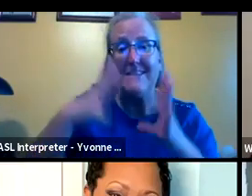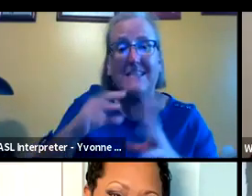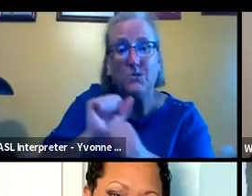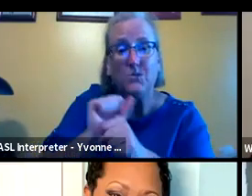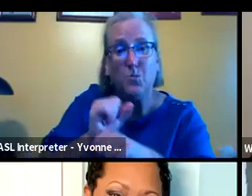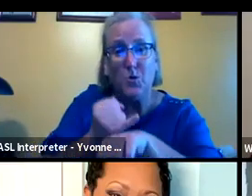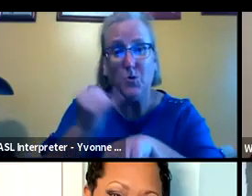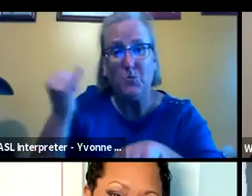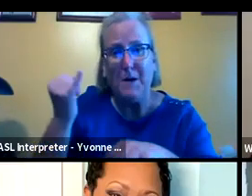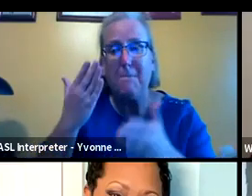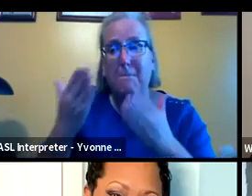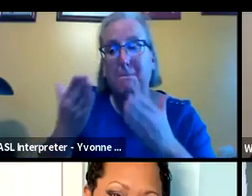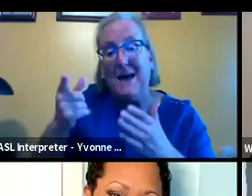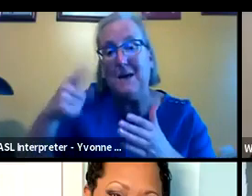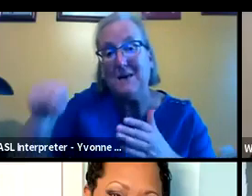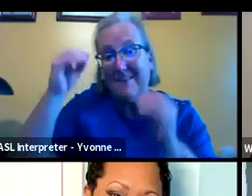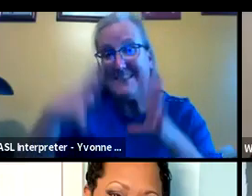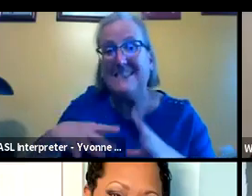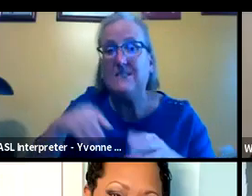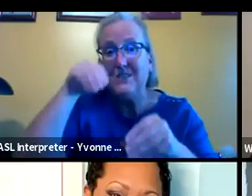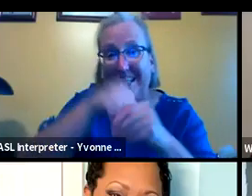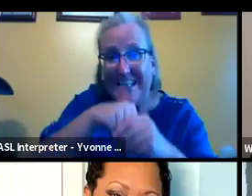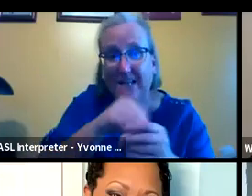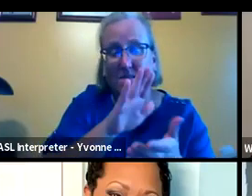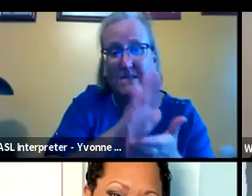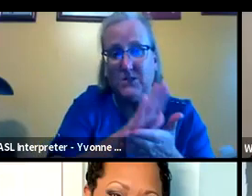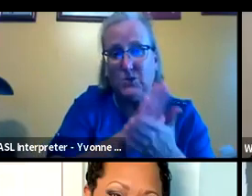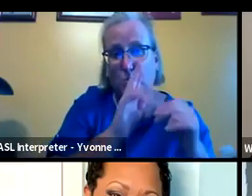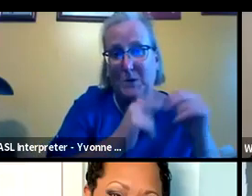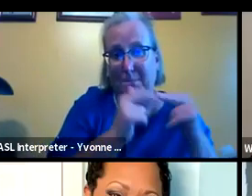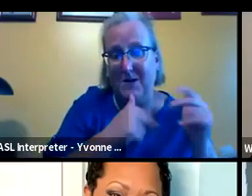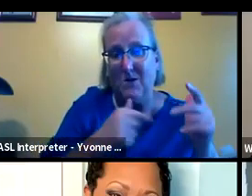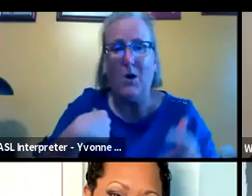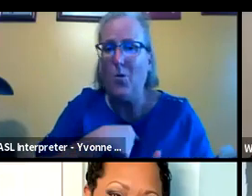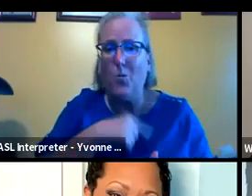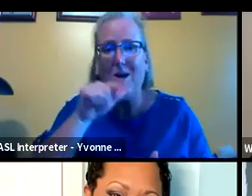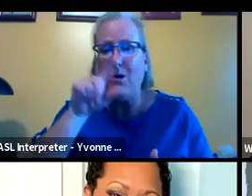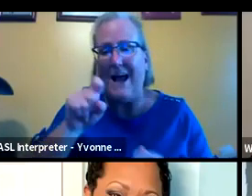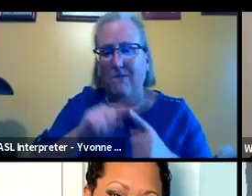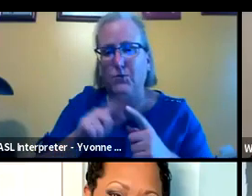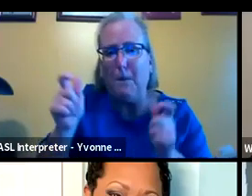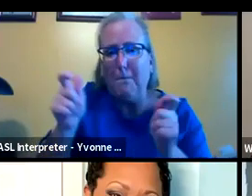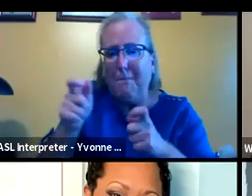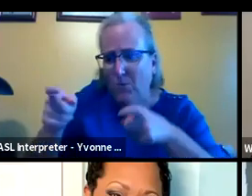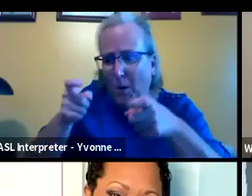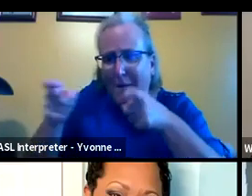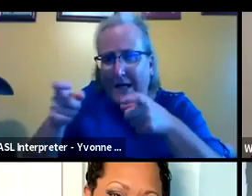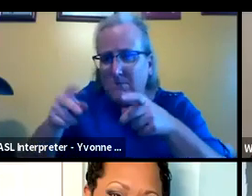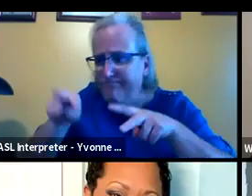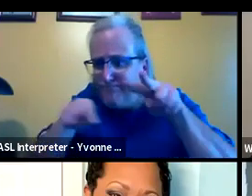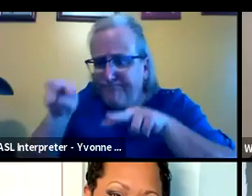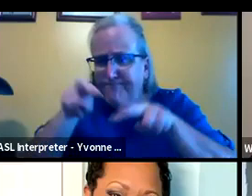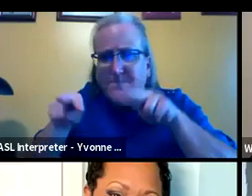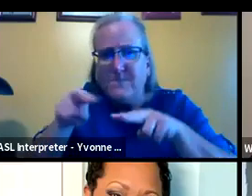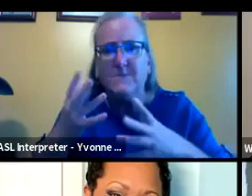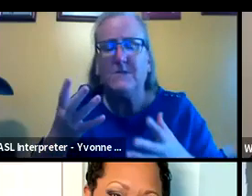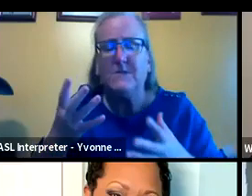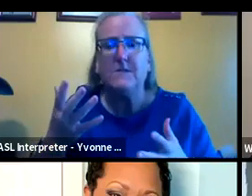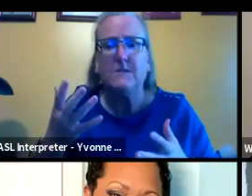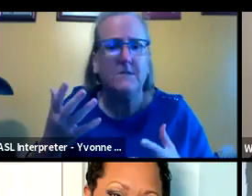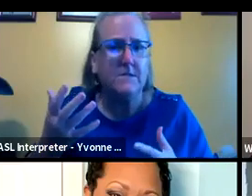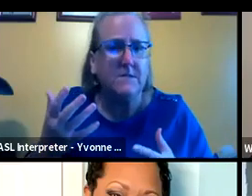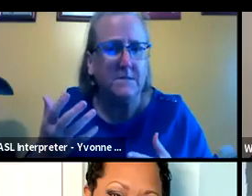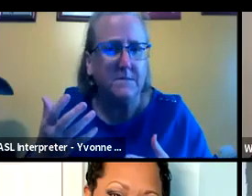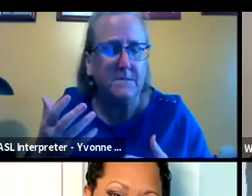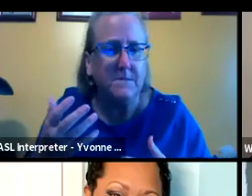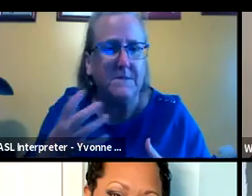have them in the school building. We don't need to be micromanaged to do our work. If administrators felt that some people weren't meeting work